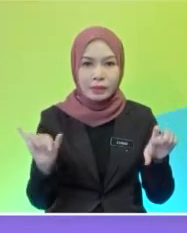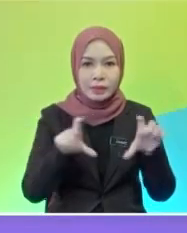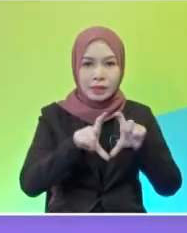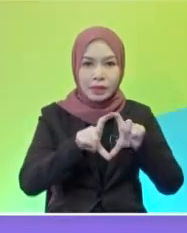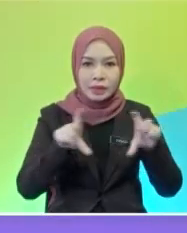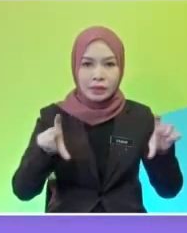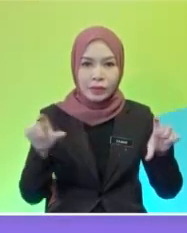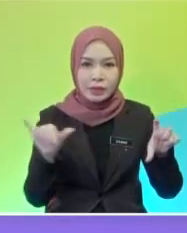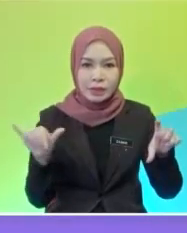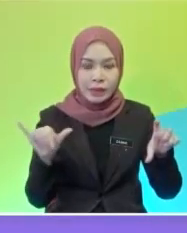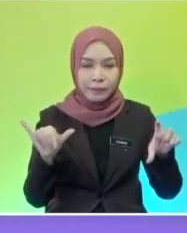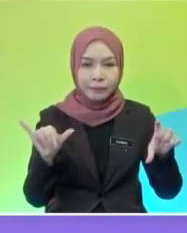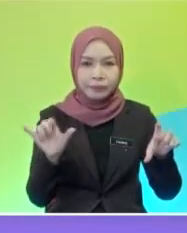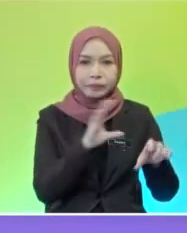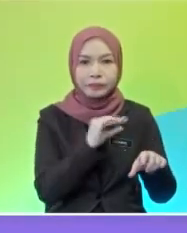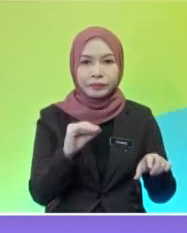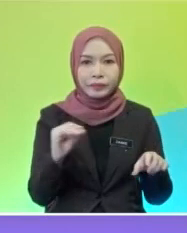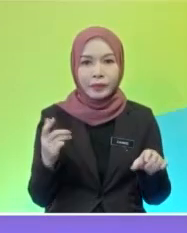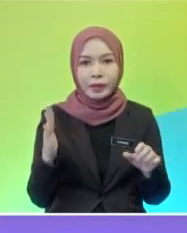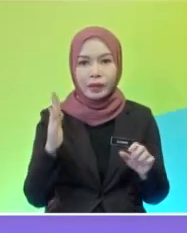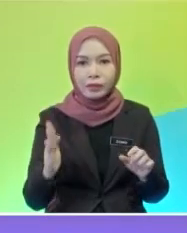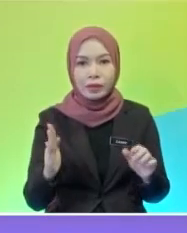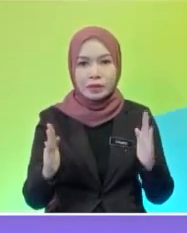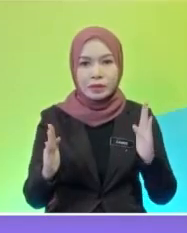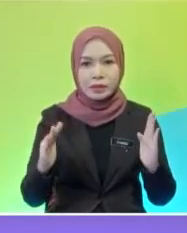And rectangle have four corners.